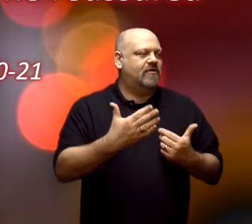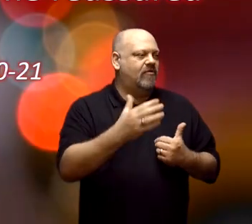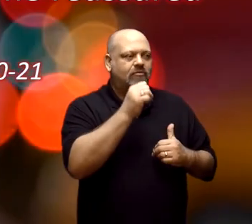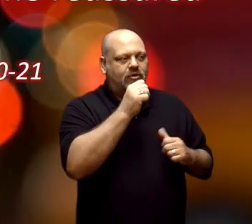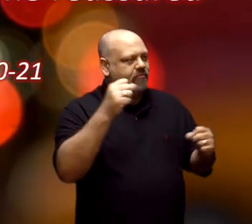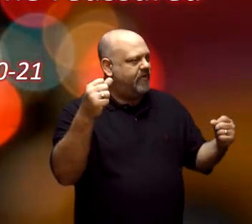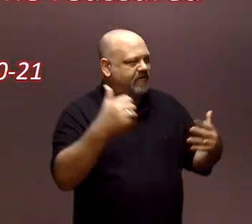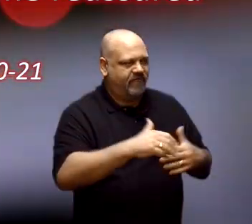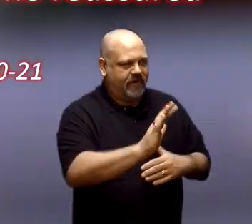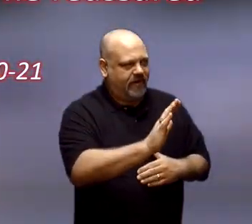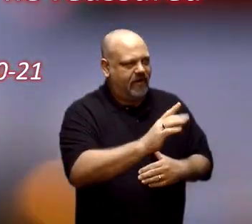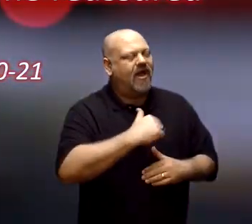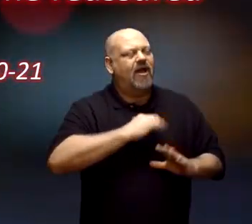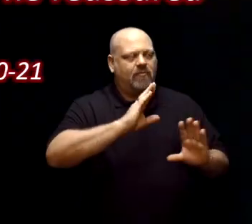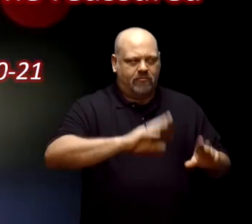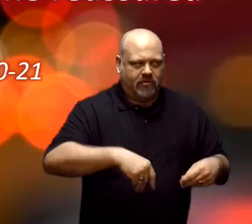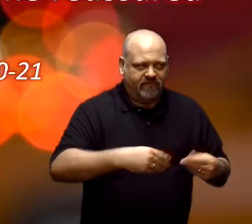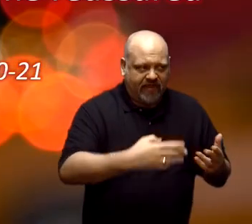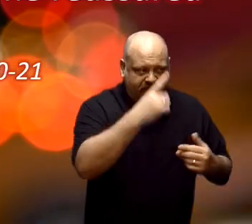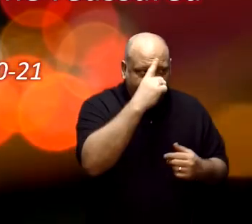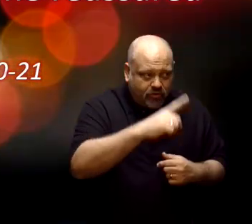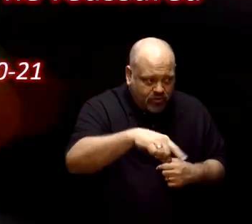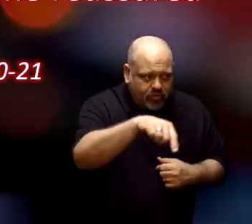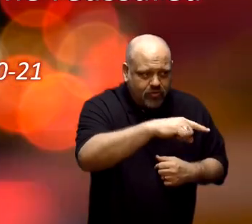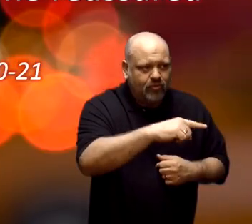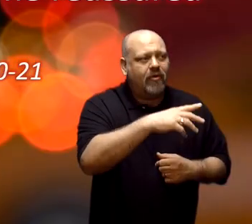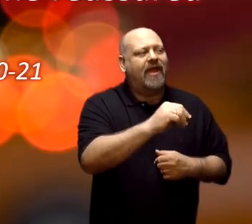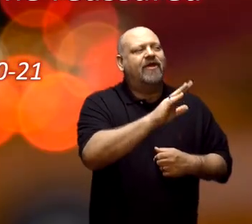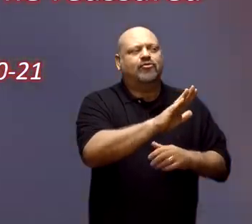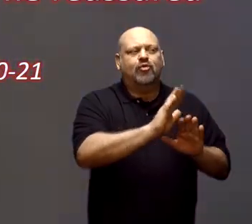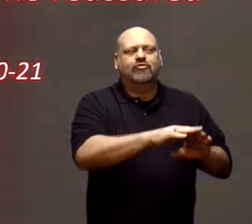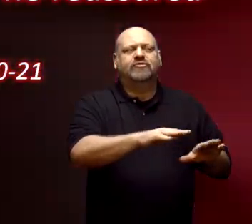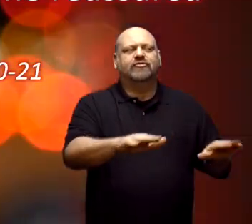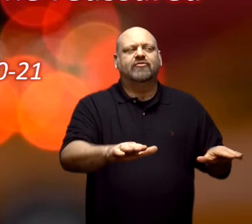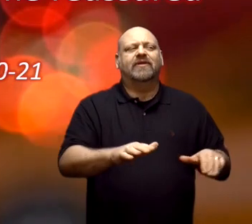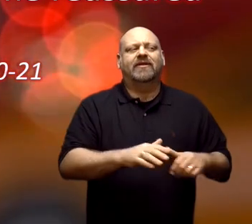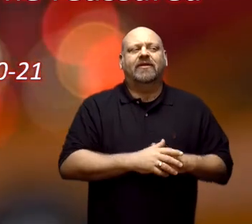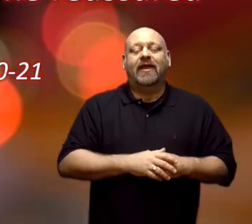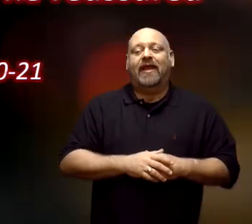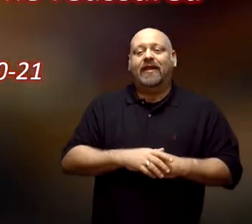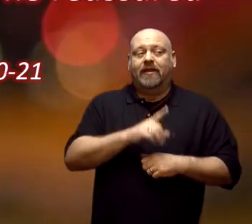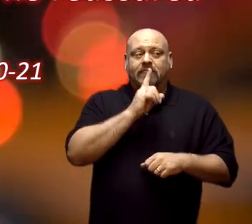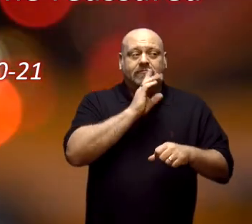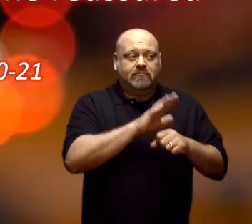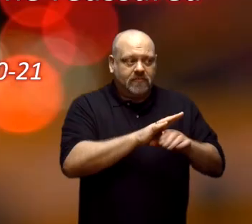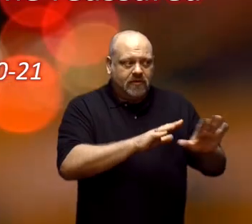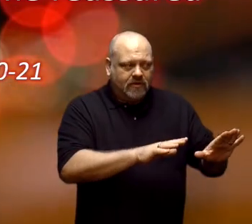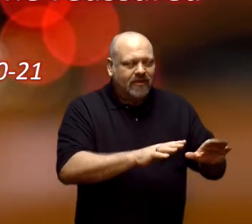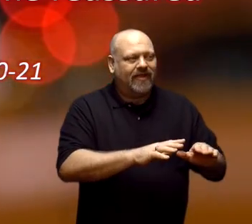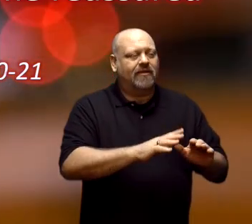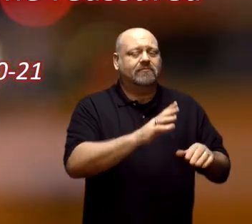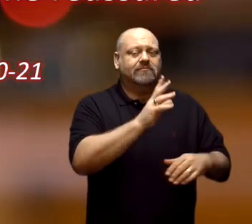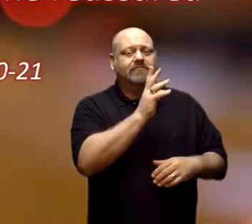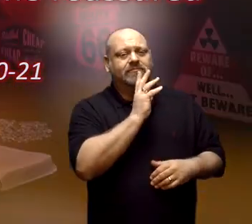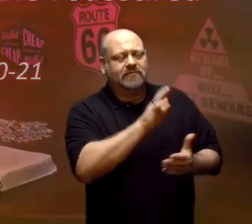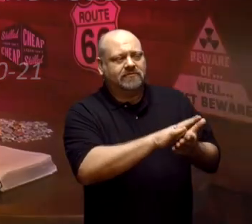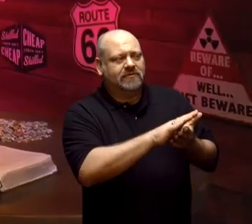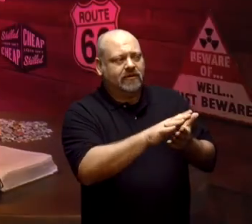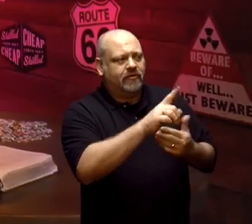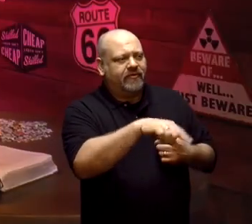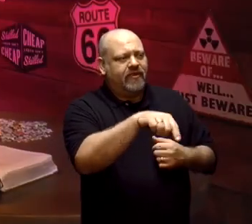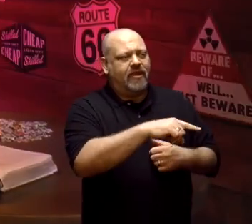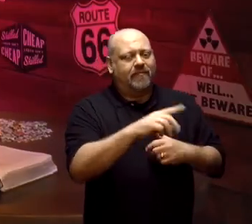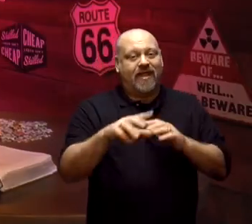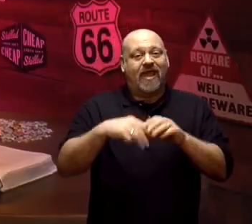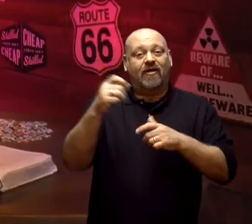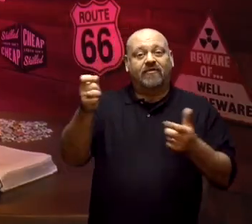afraid. I will provide for you and your children." And he reassured them and spoke kindly to them.